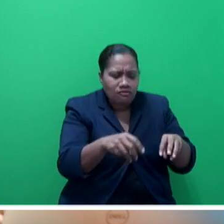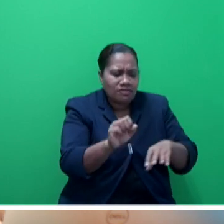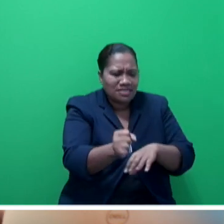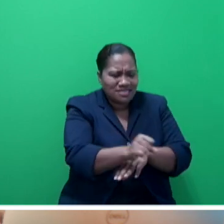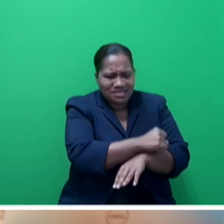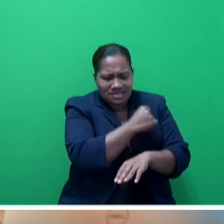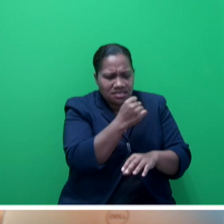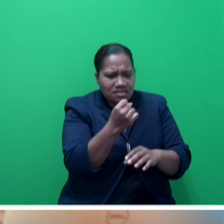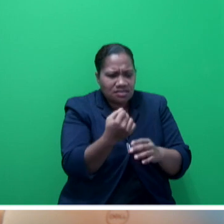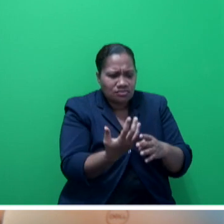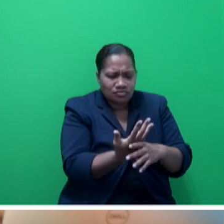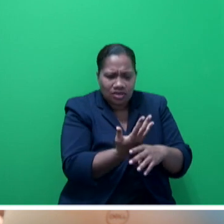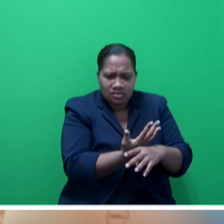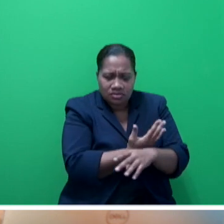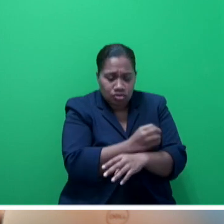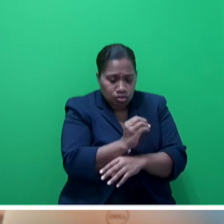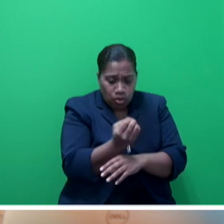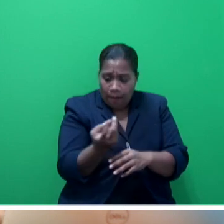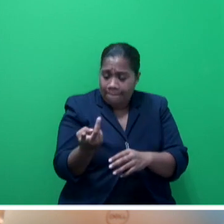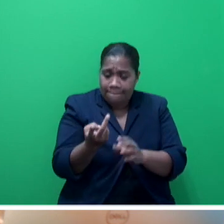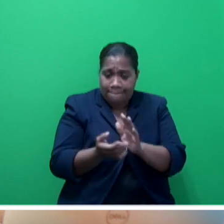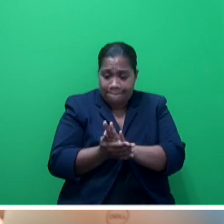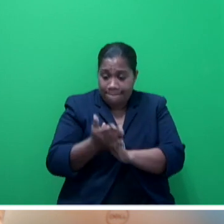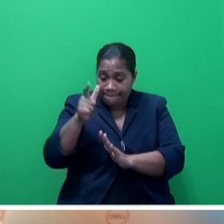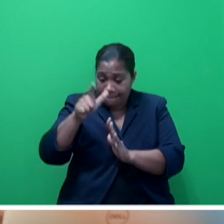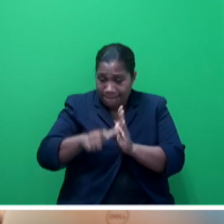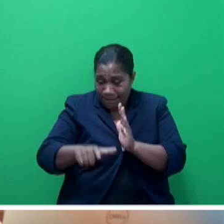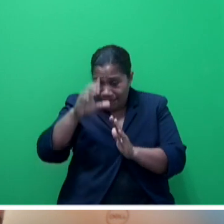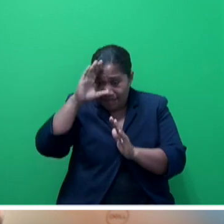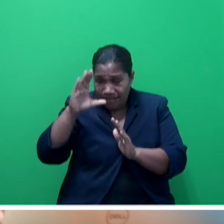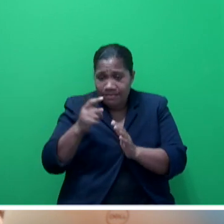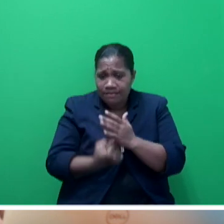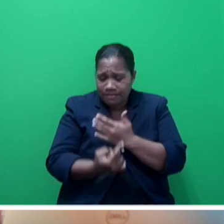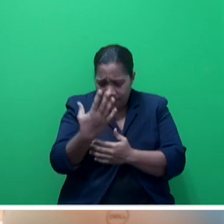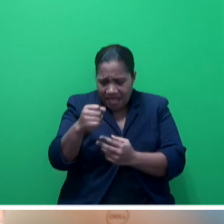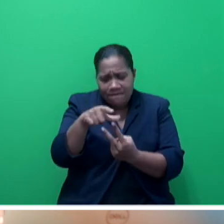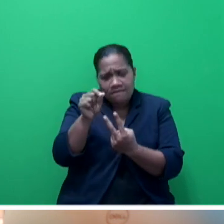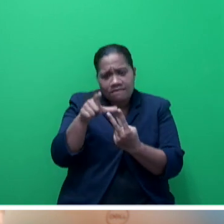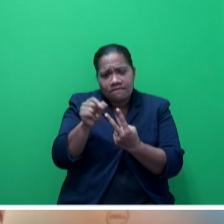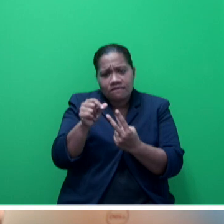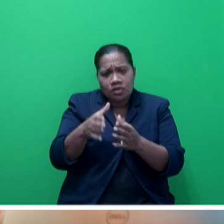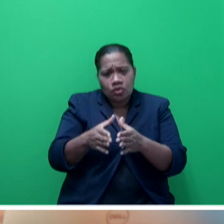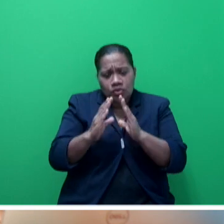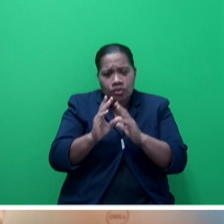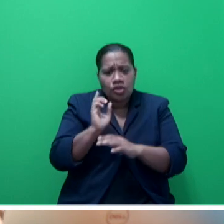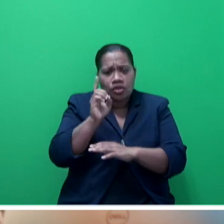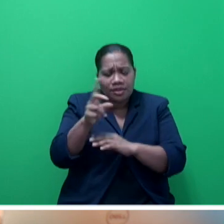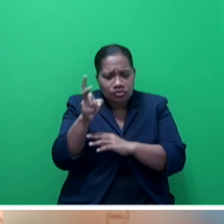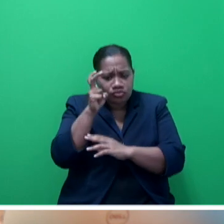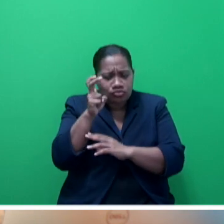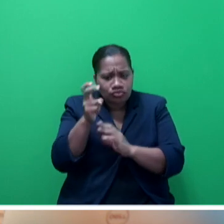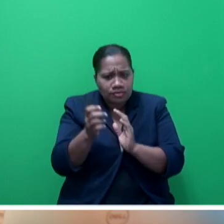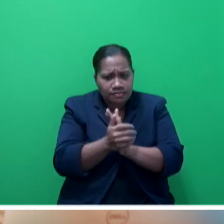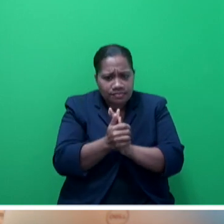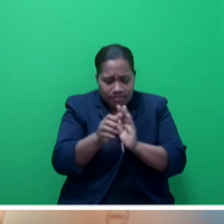high and low GHG emitting countries also have the option to establish domestic trading schemes to entice